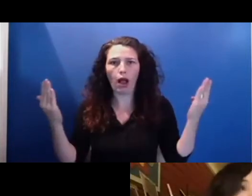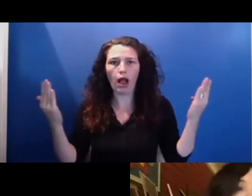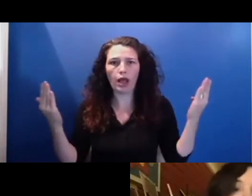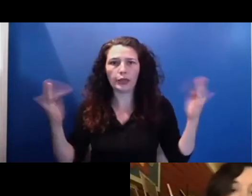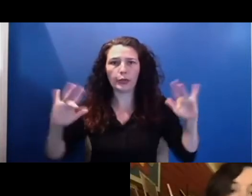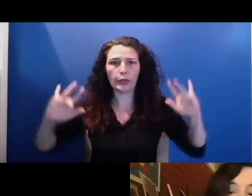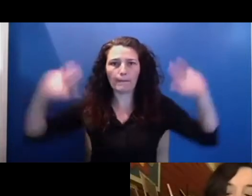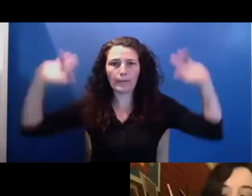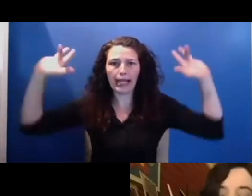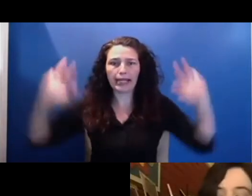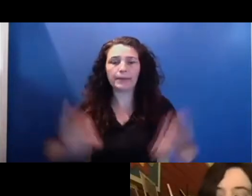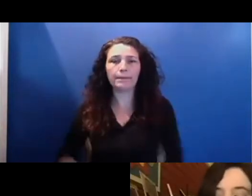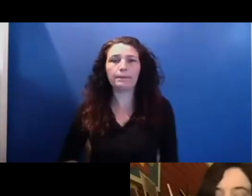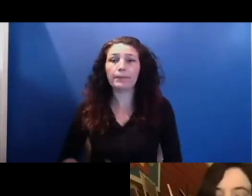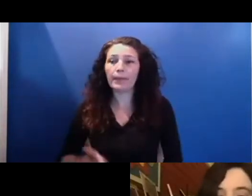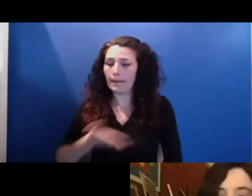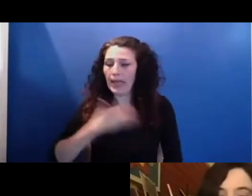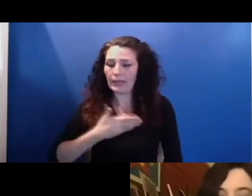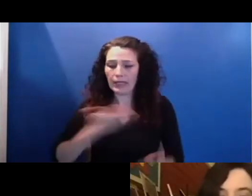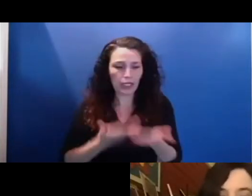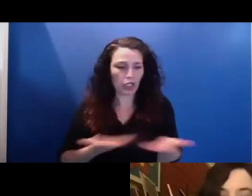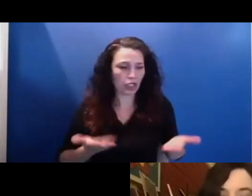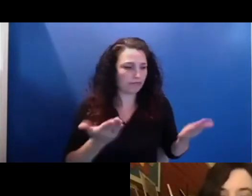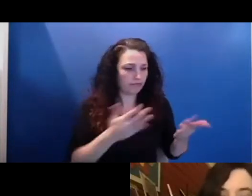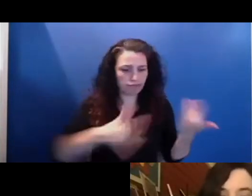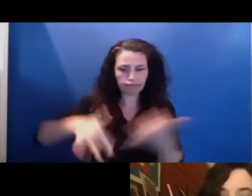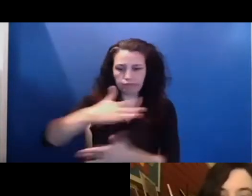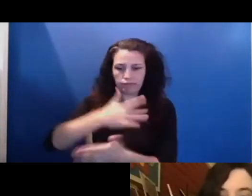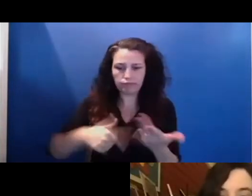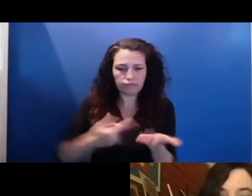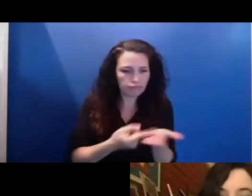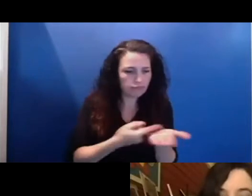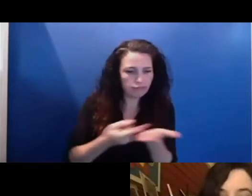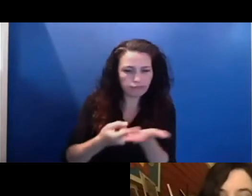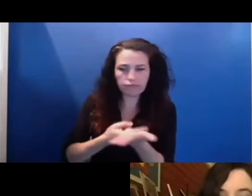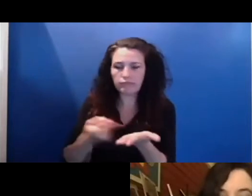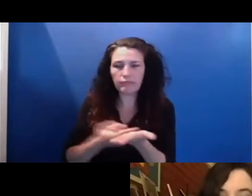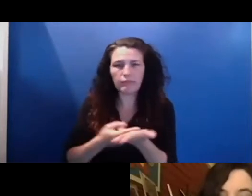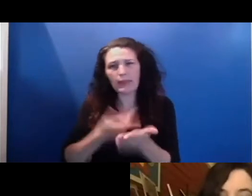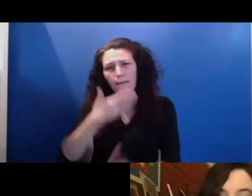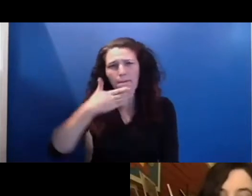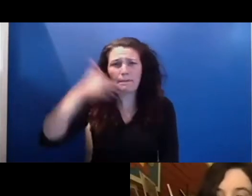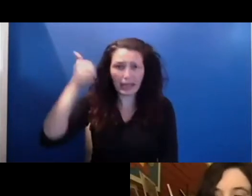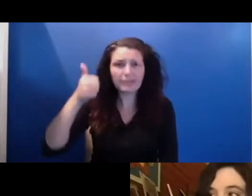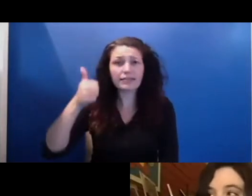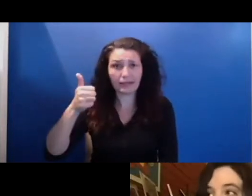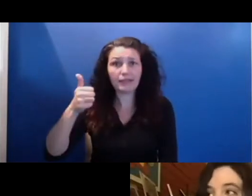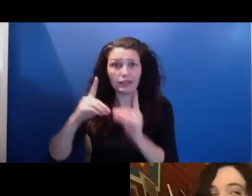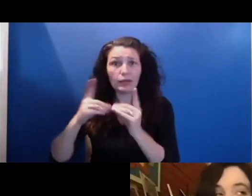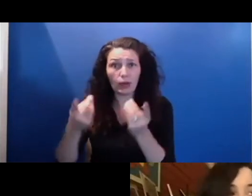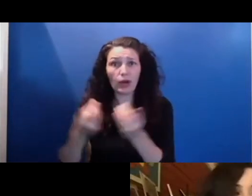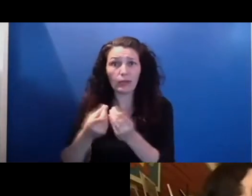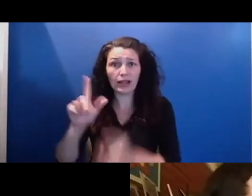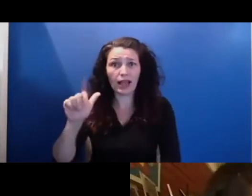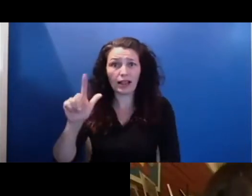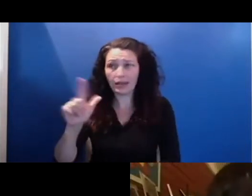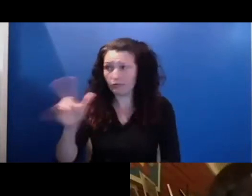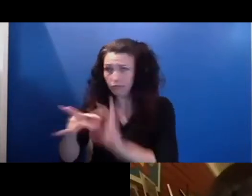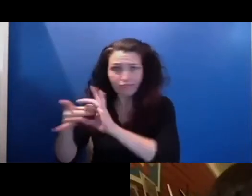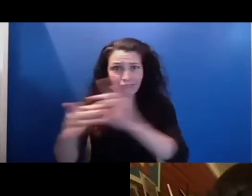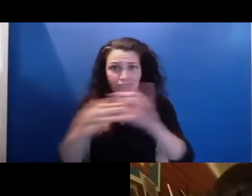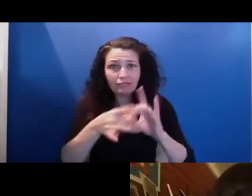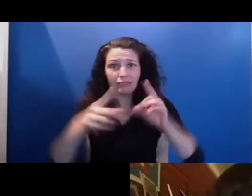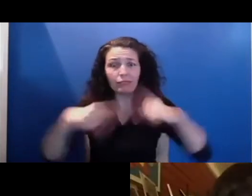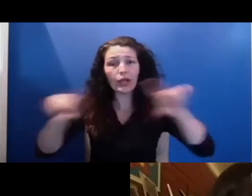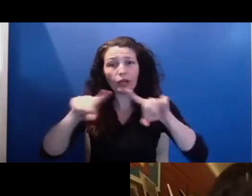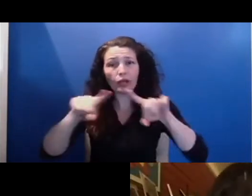this gathering and discussion, not only as a representative of the best department of the city of Los Angeles, but also as a person with disabilities and as a father